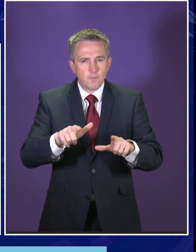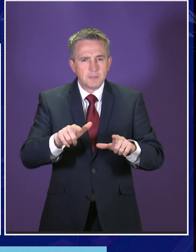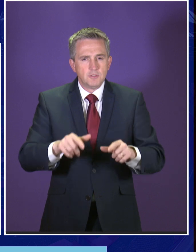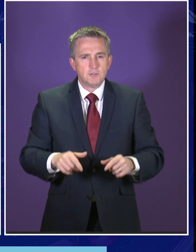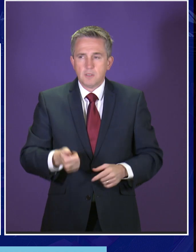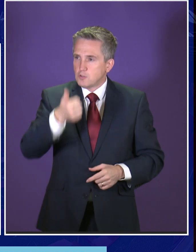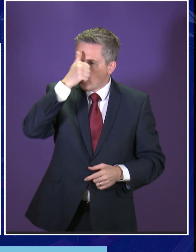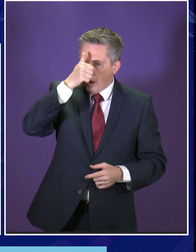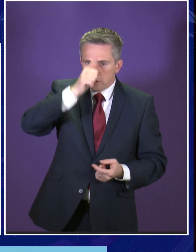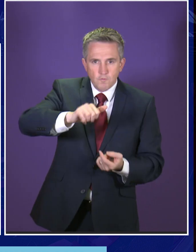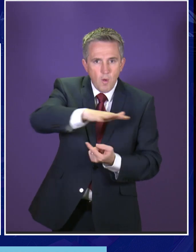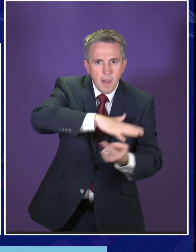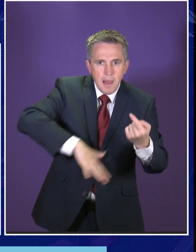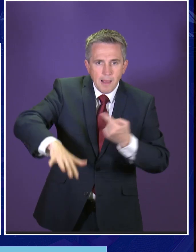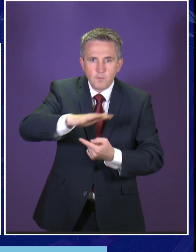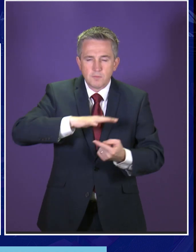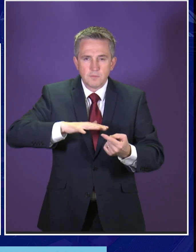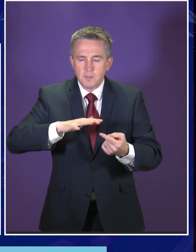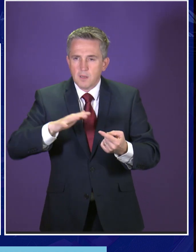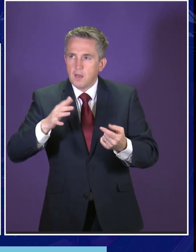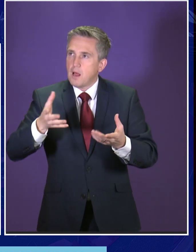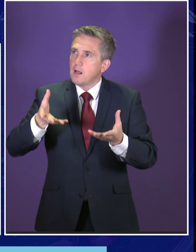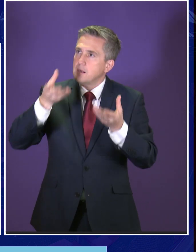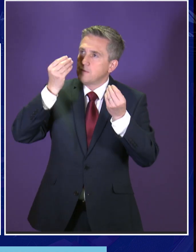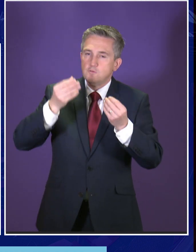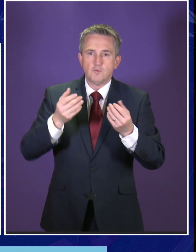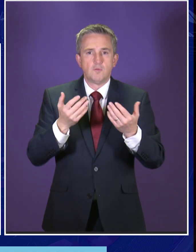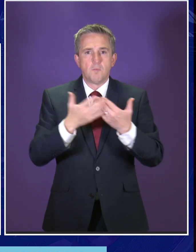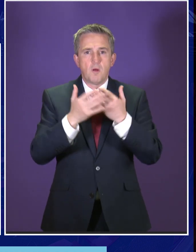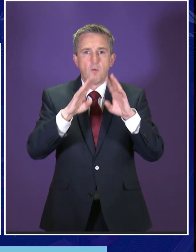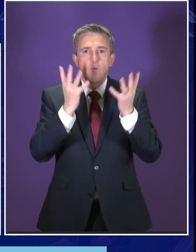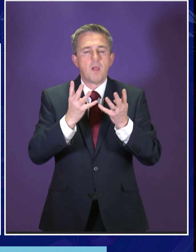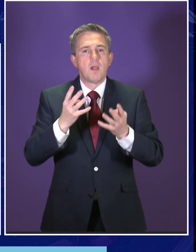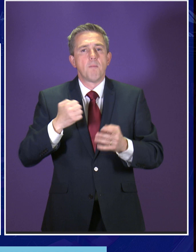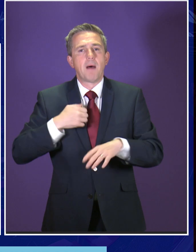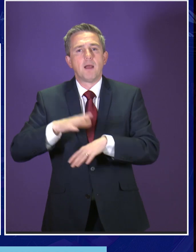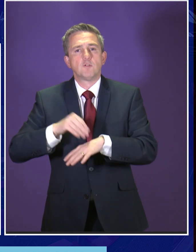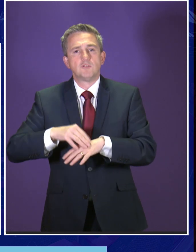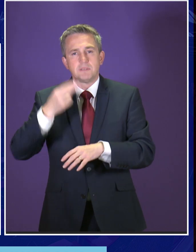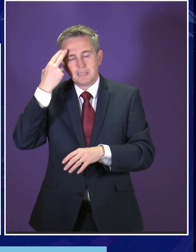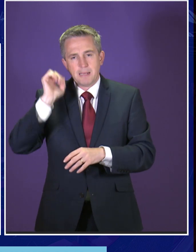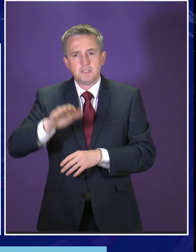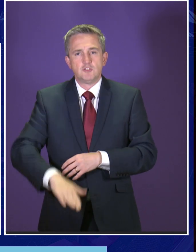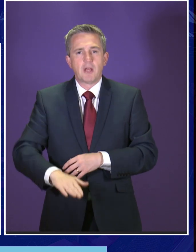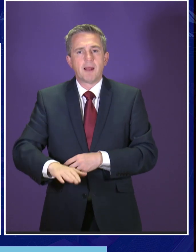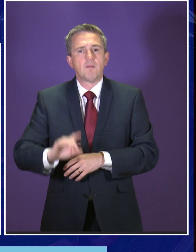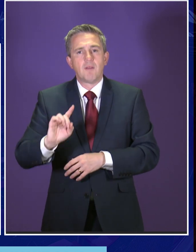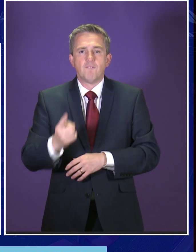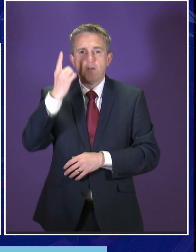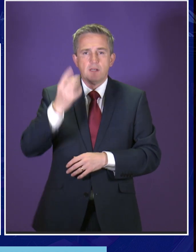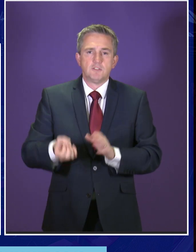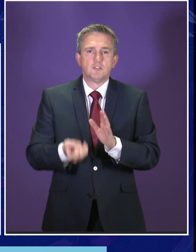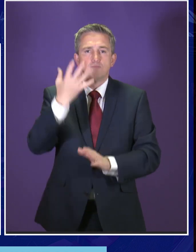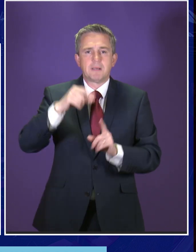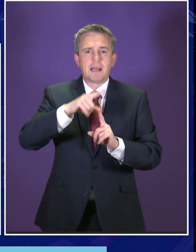knowledge of landscape provides meaning in the world. My cousin named his child Kajal, which means in our language, the first spring